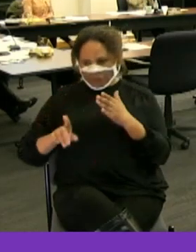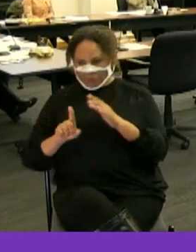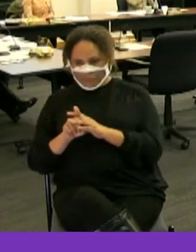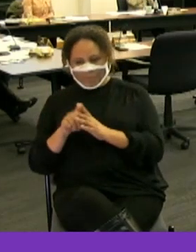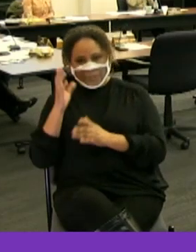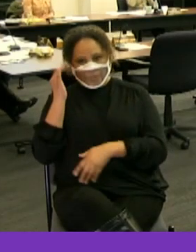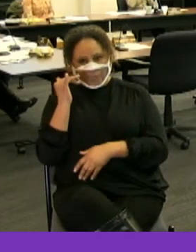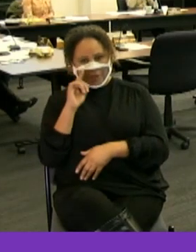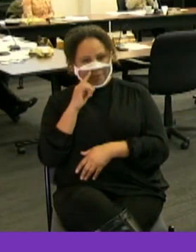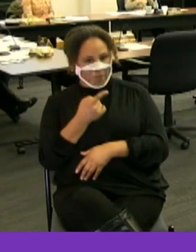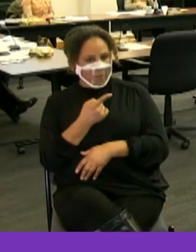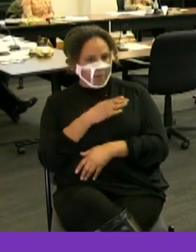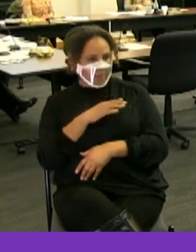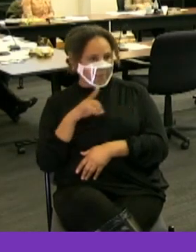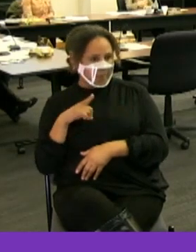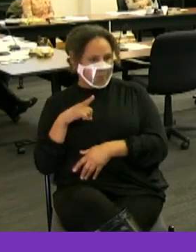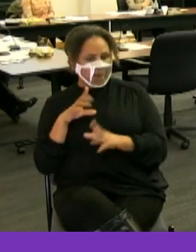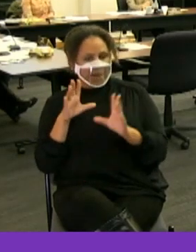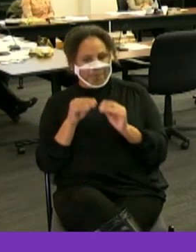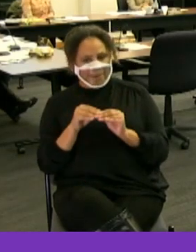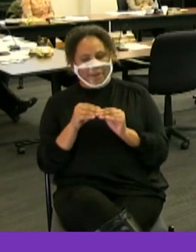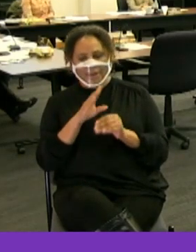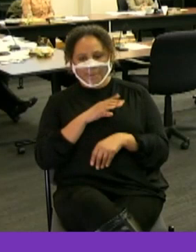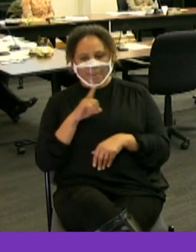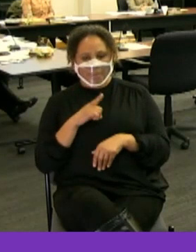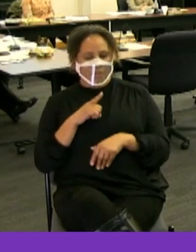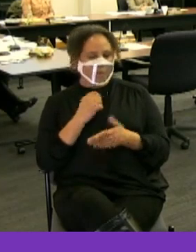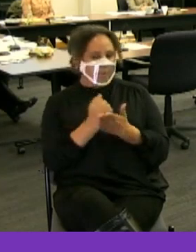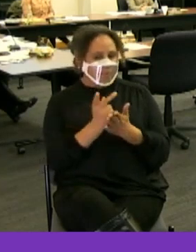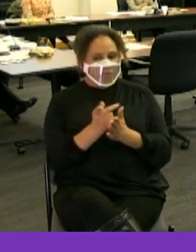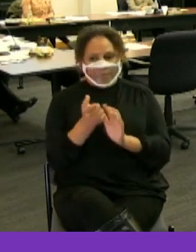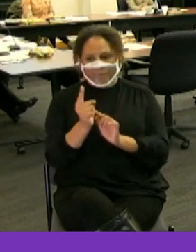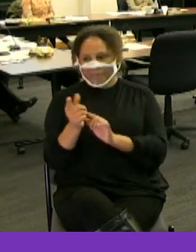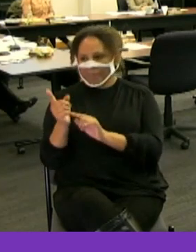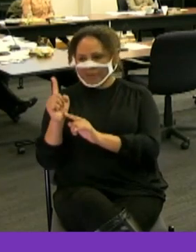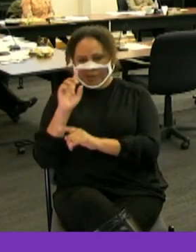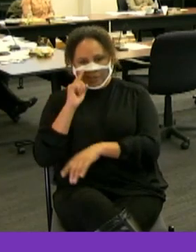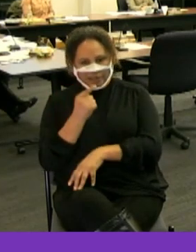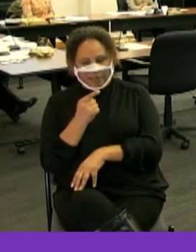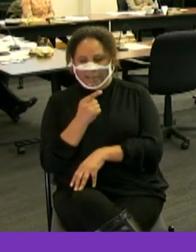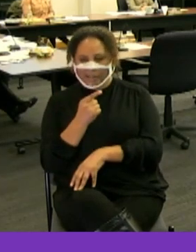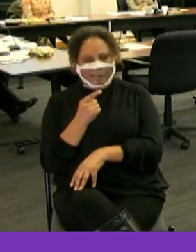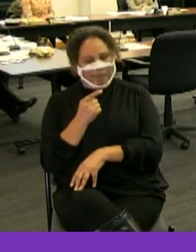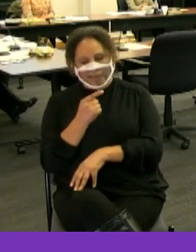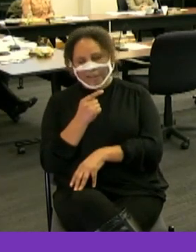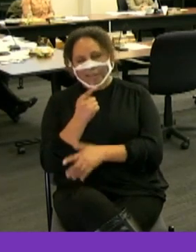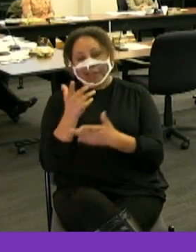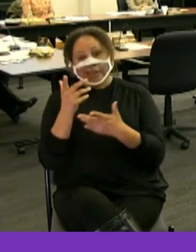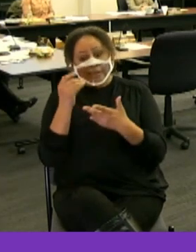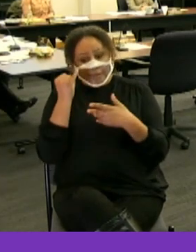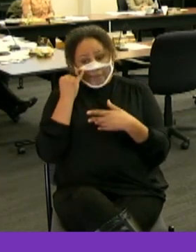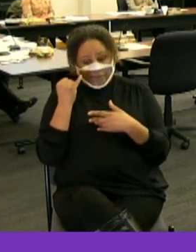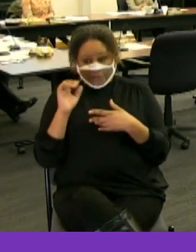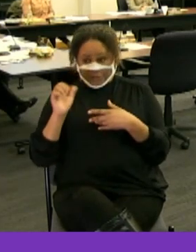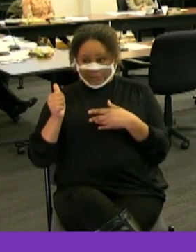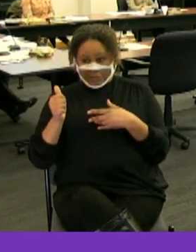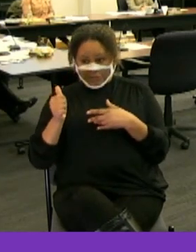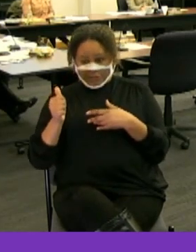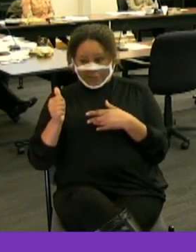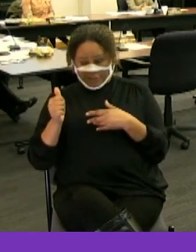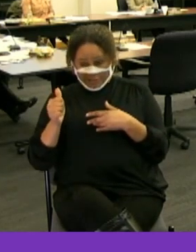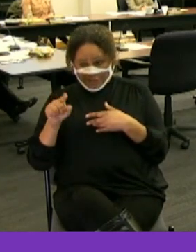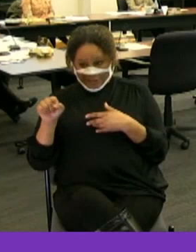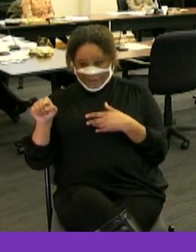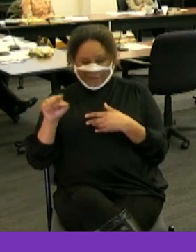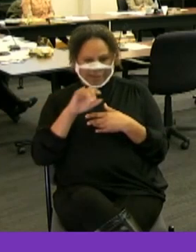board stuff. It's board approval of minutes, approval of this, approval of that, that doesn't interest them. If we have 10, and Jim has said